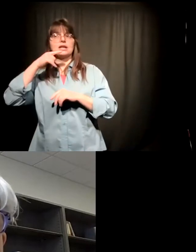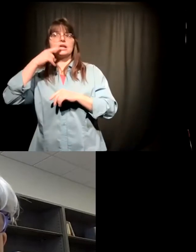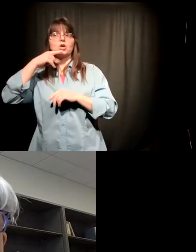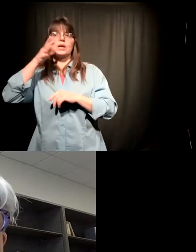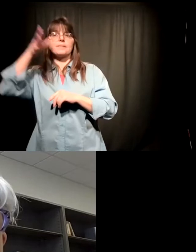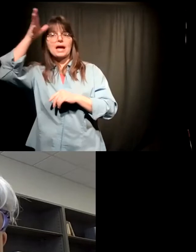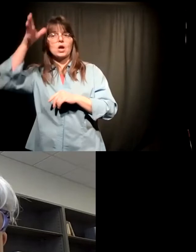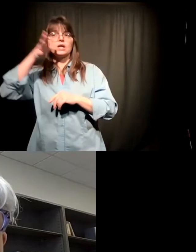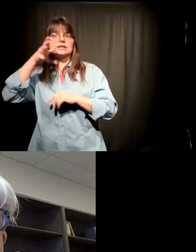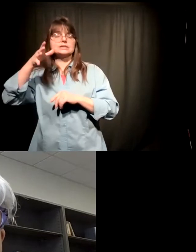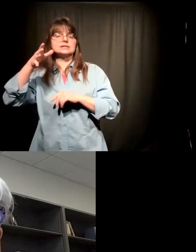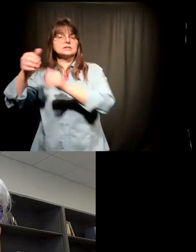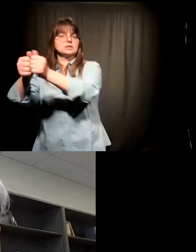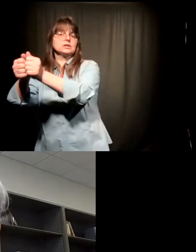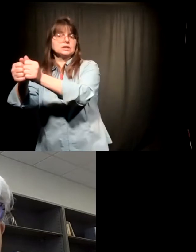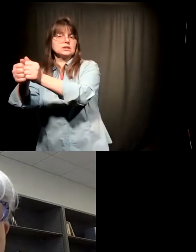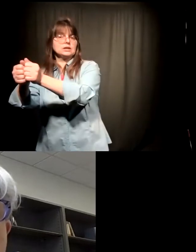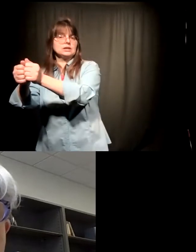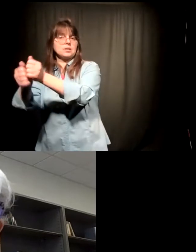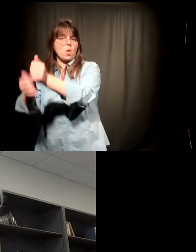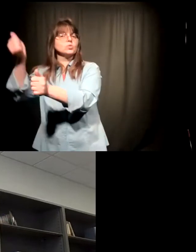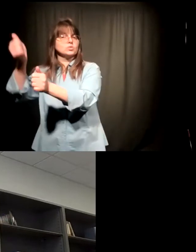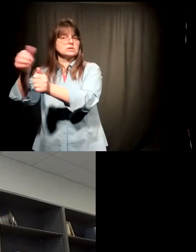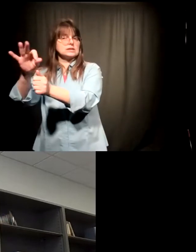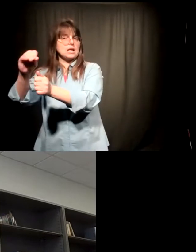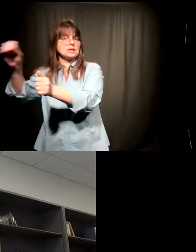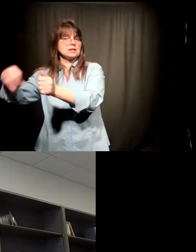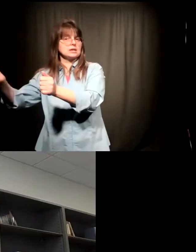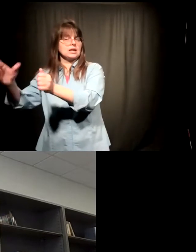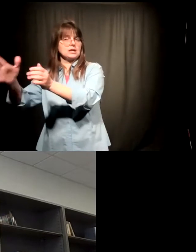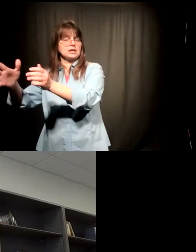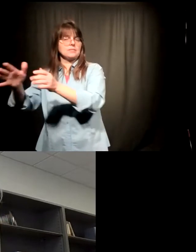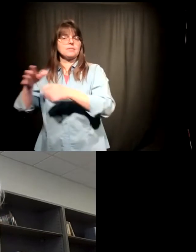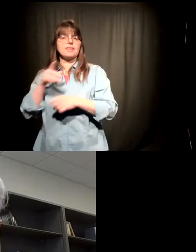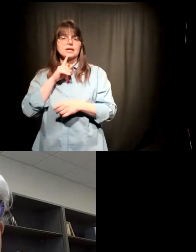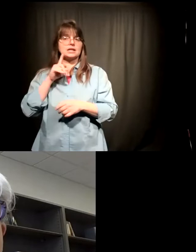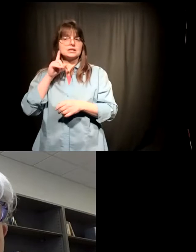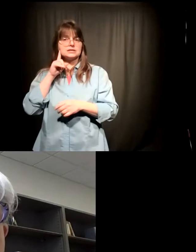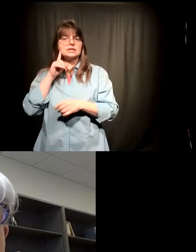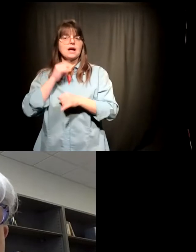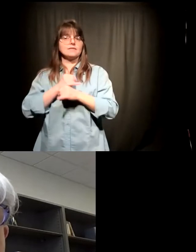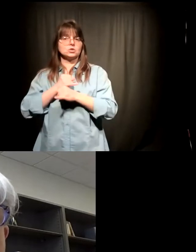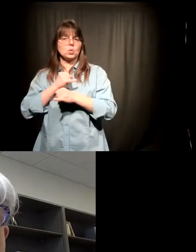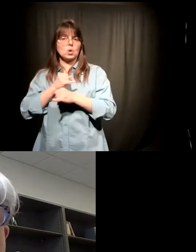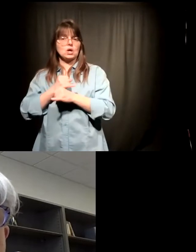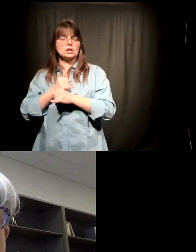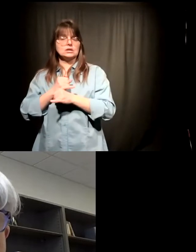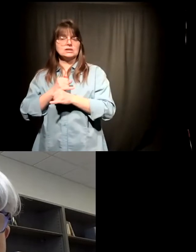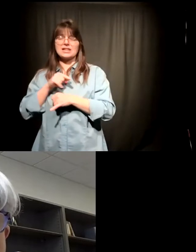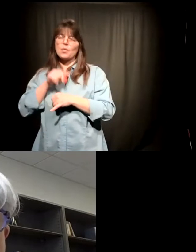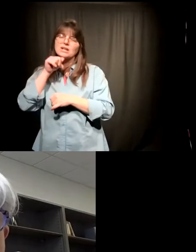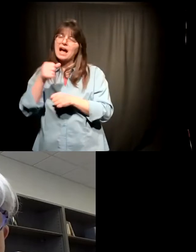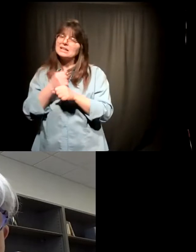And so like the deaf schools were by no means safe